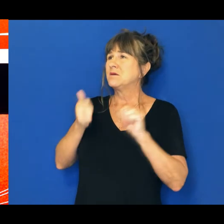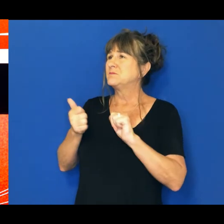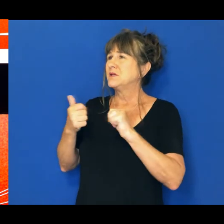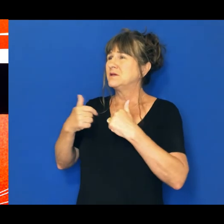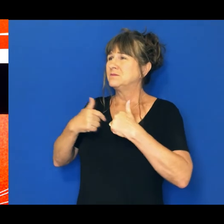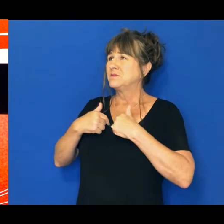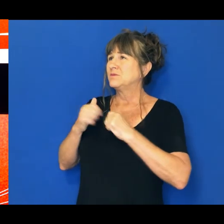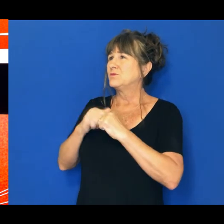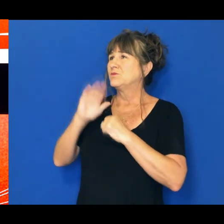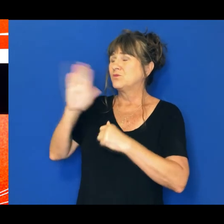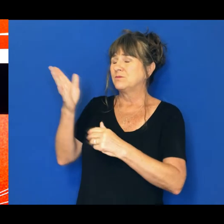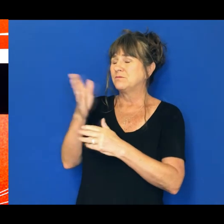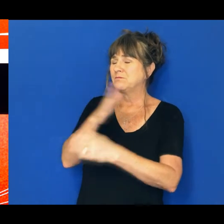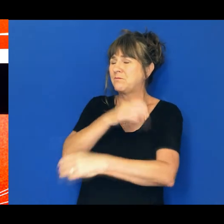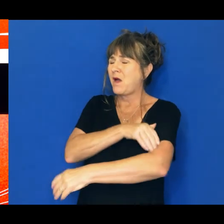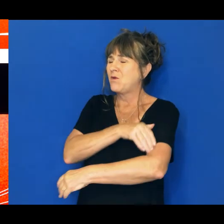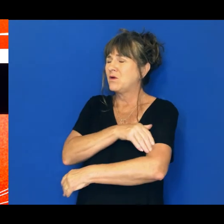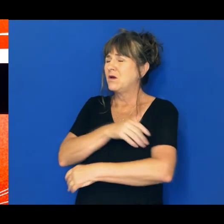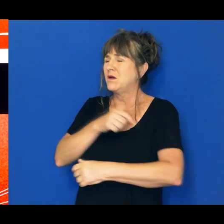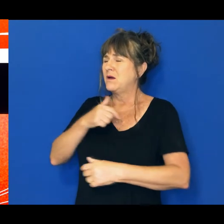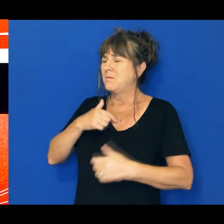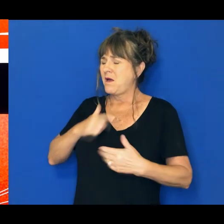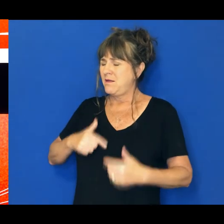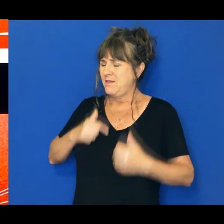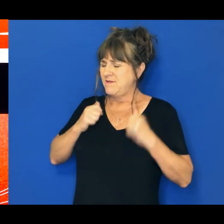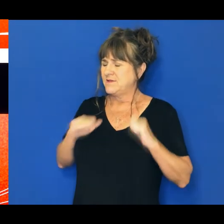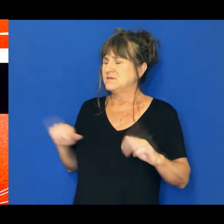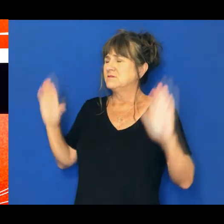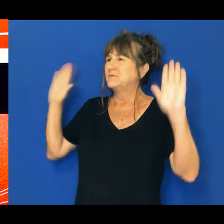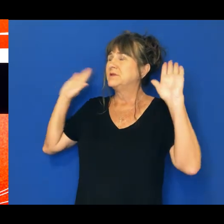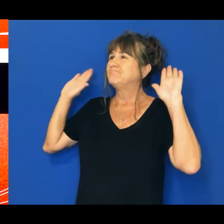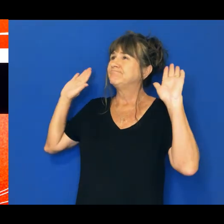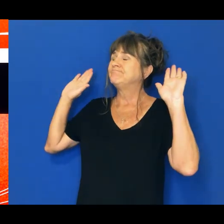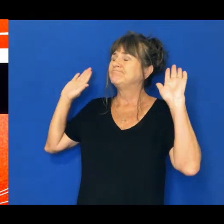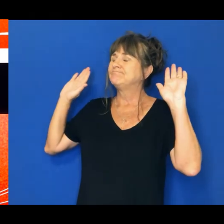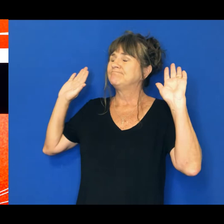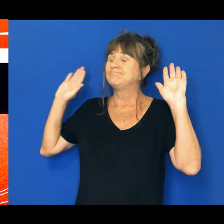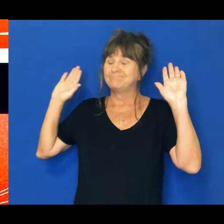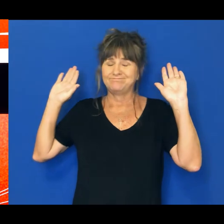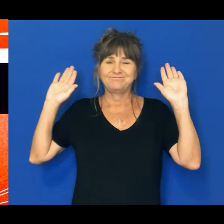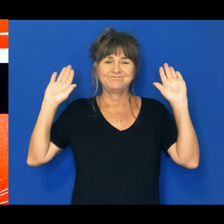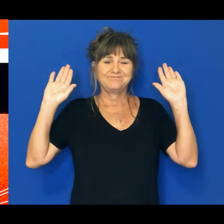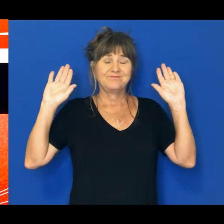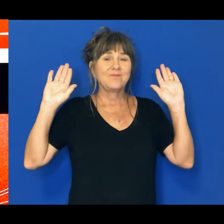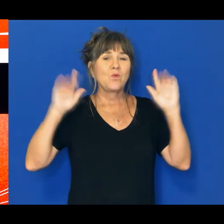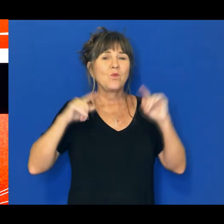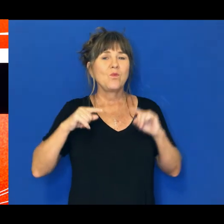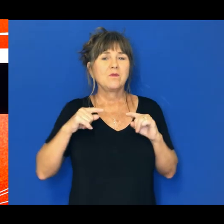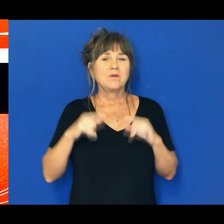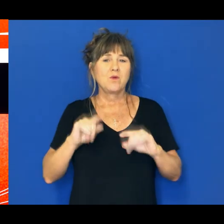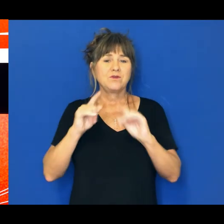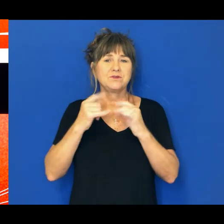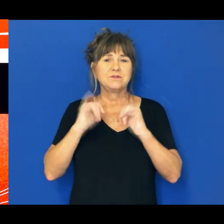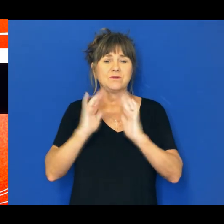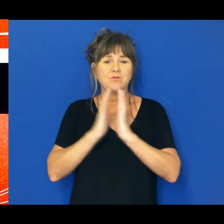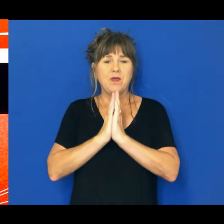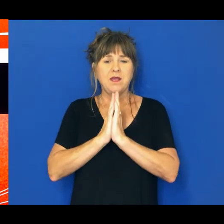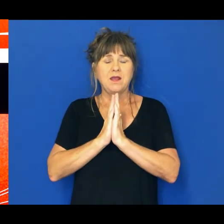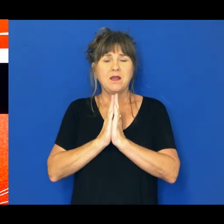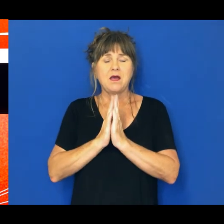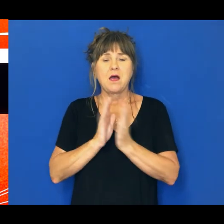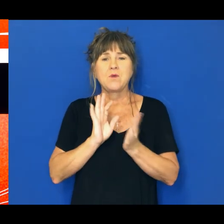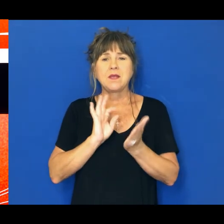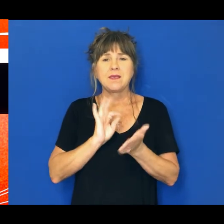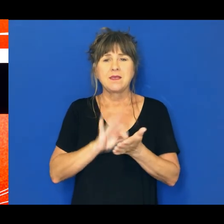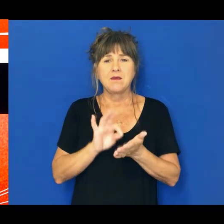Baptize me with your power. I submit to you. Now, as everybody's heads are bowed and their eyes are closed, in just a